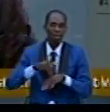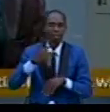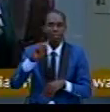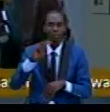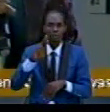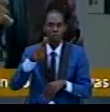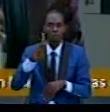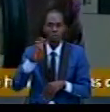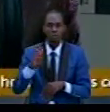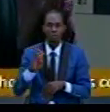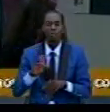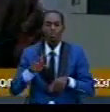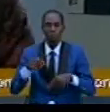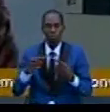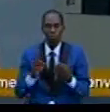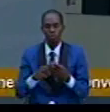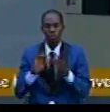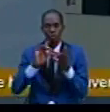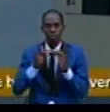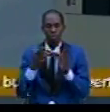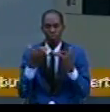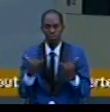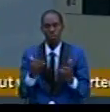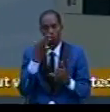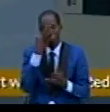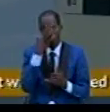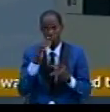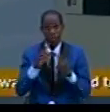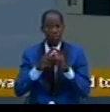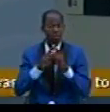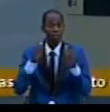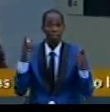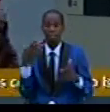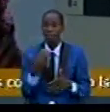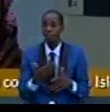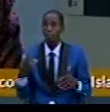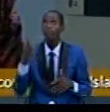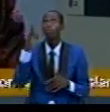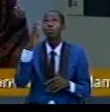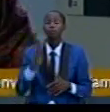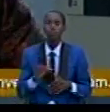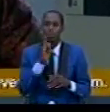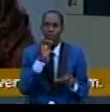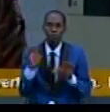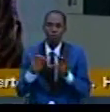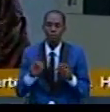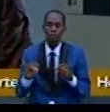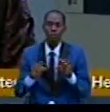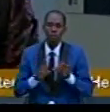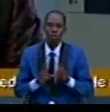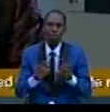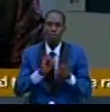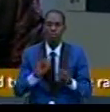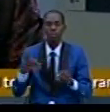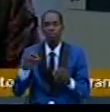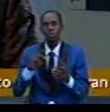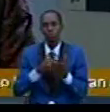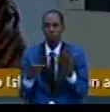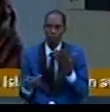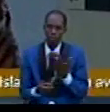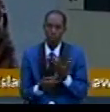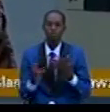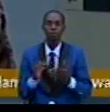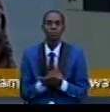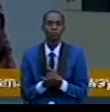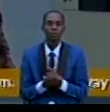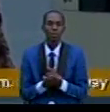you online. Great things God is doing during the crusade as we take you all the way to Turkey